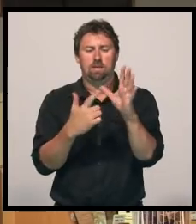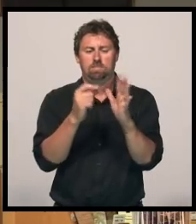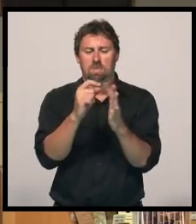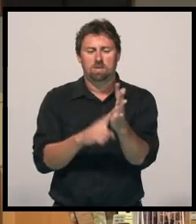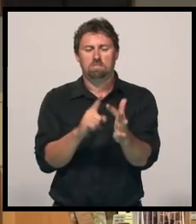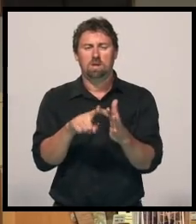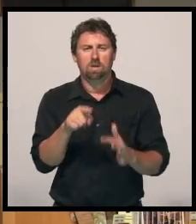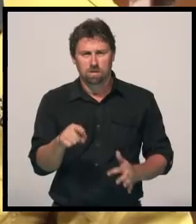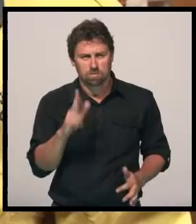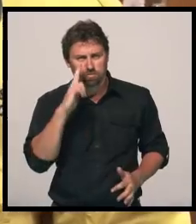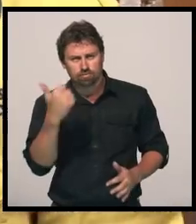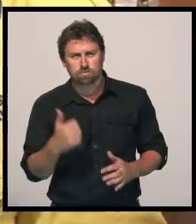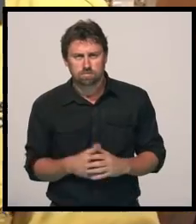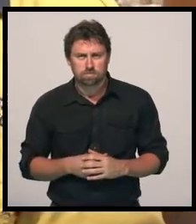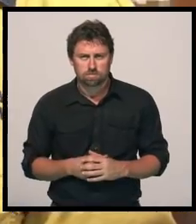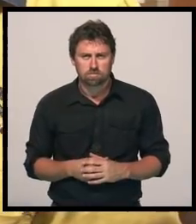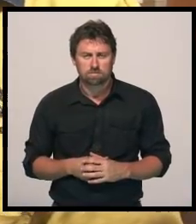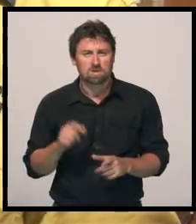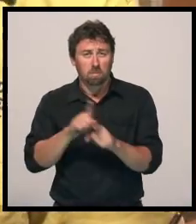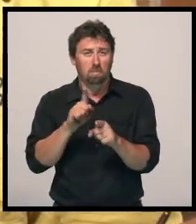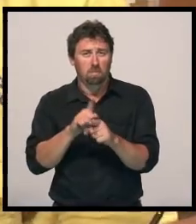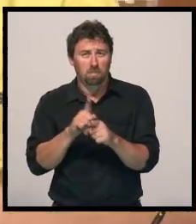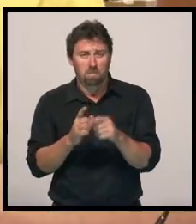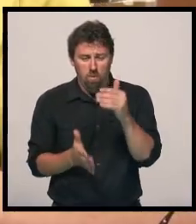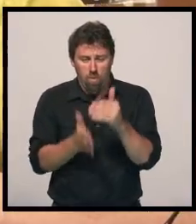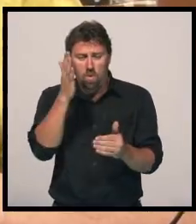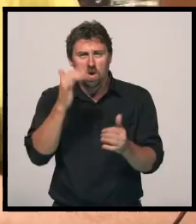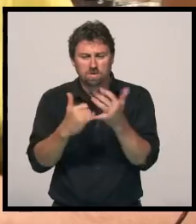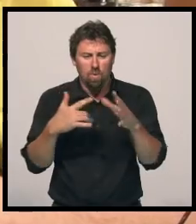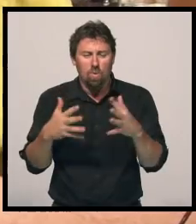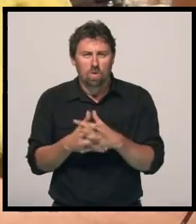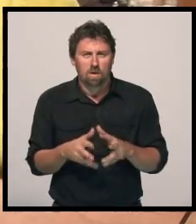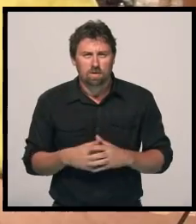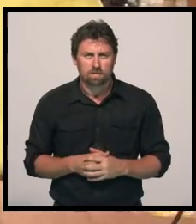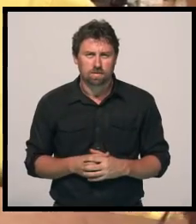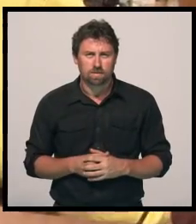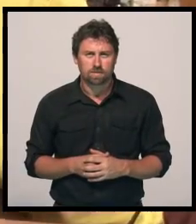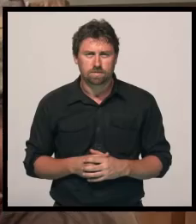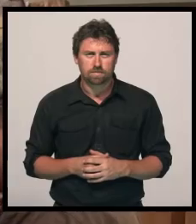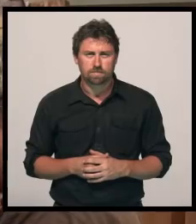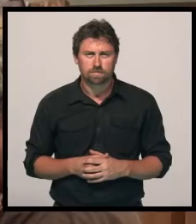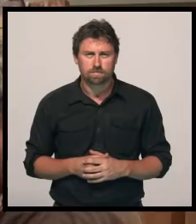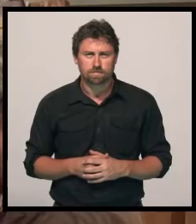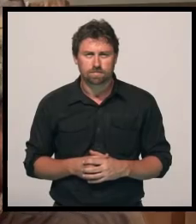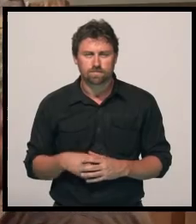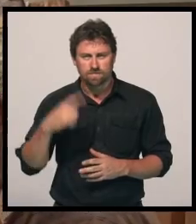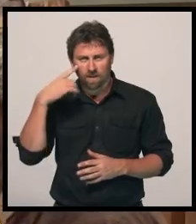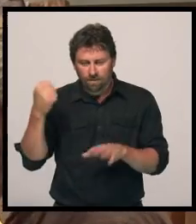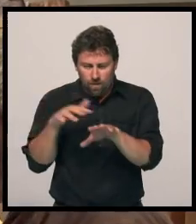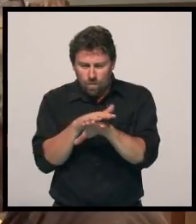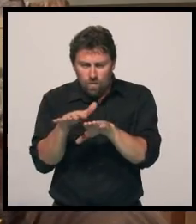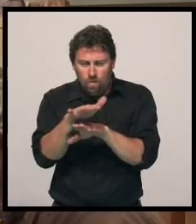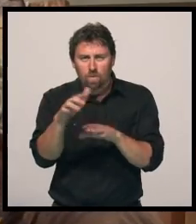one's Queensland Maple. That's another quarter sawn piece. Wow. With some crossfire in the pattern and so forth.